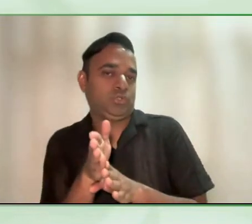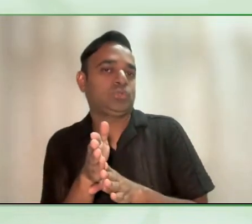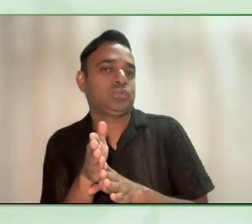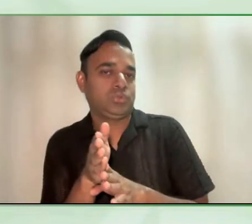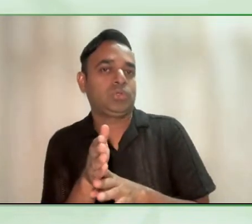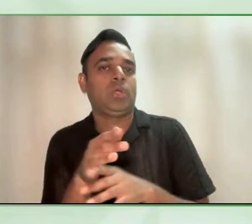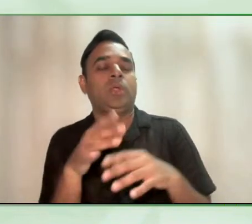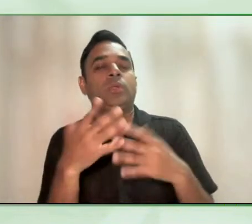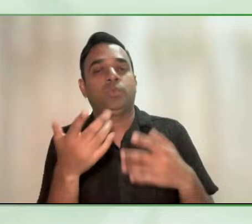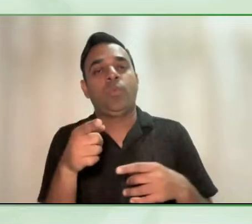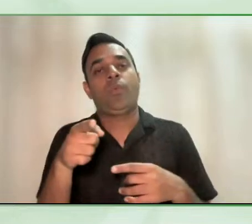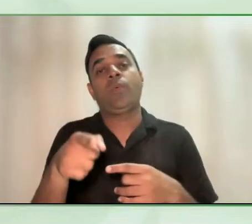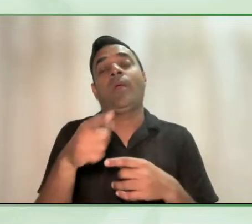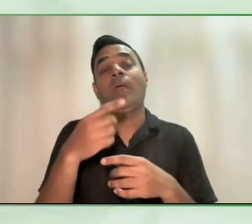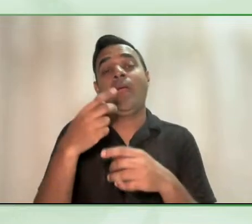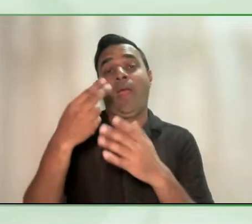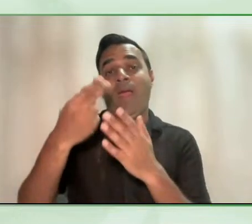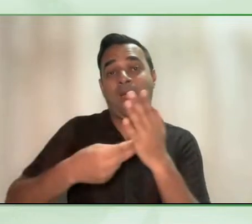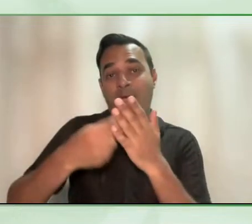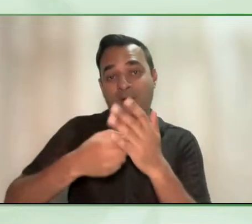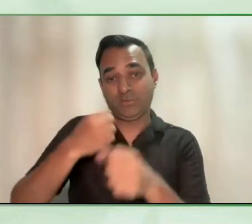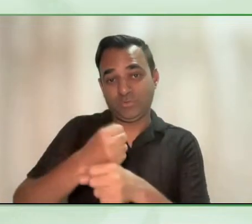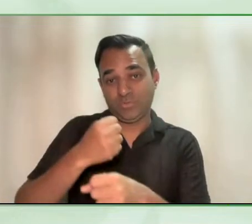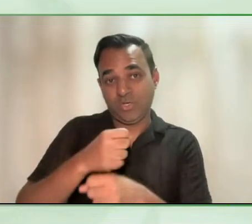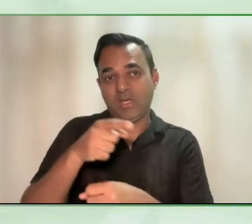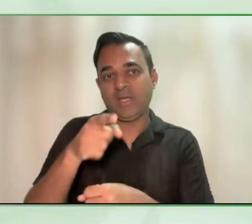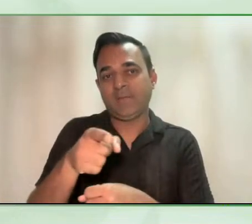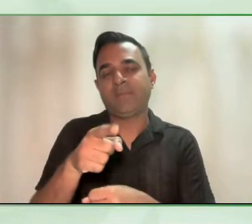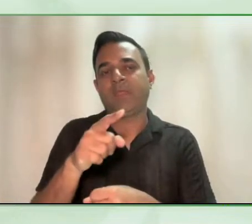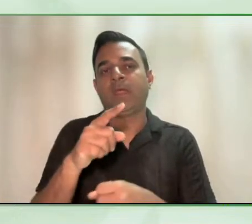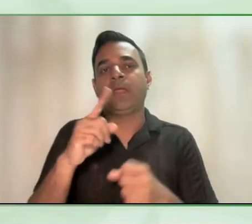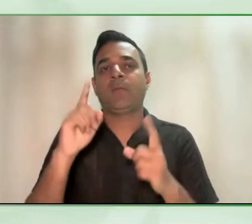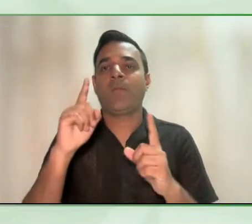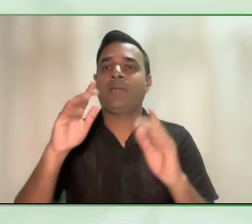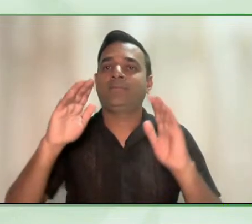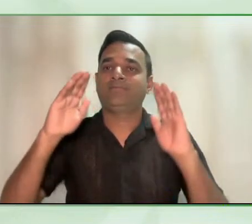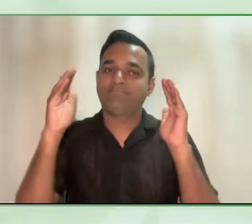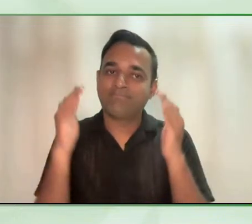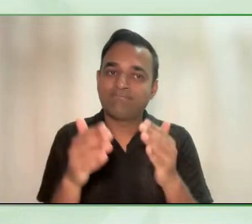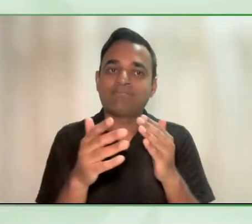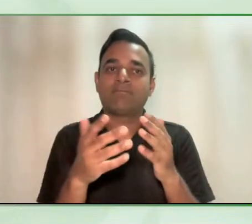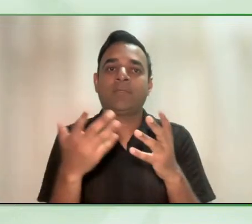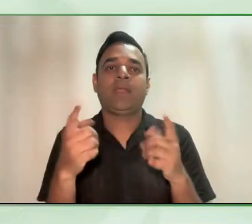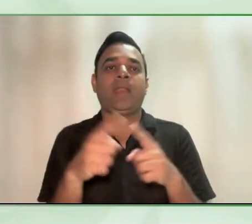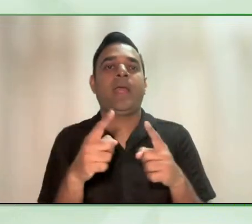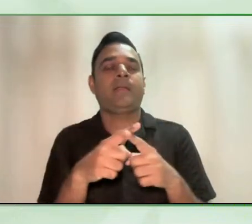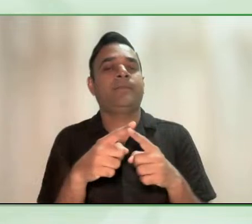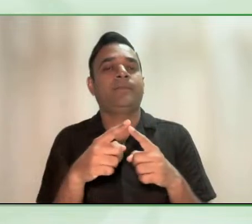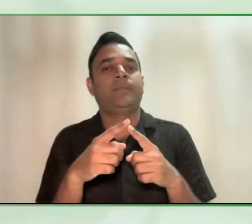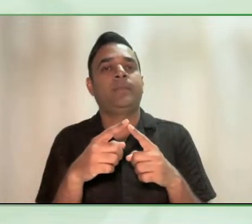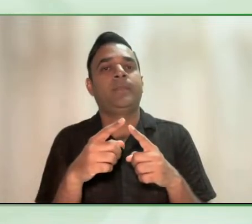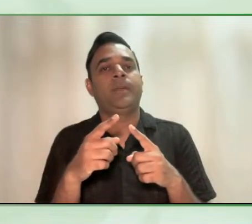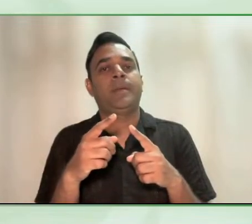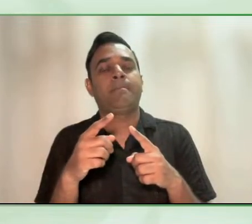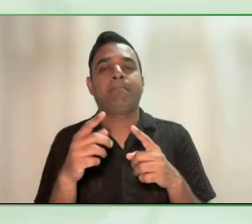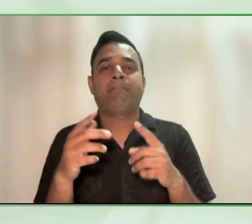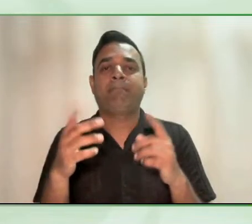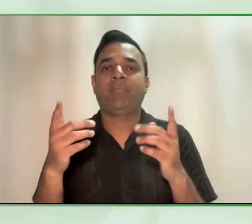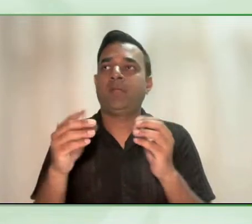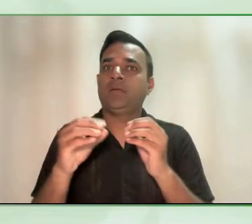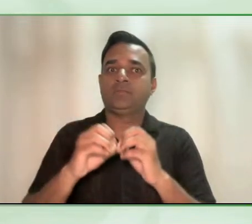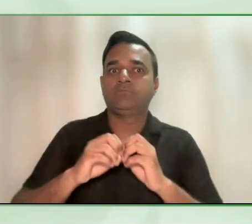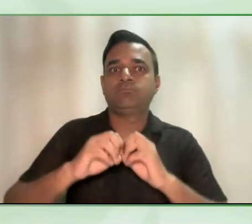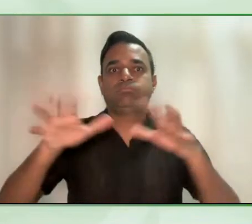gaps really is within the mainstream sector. There's a lack of knowledge on how to support artists and